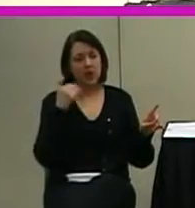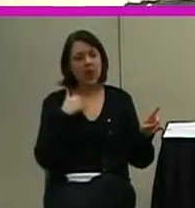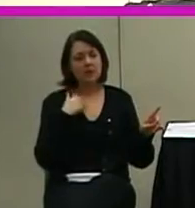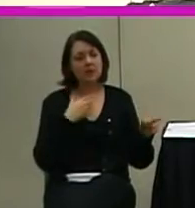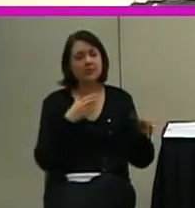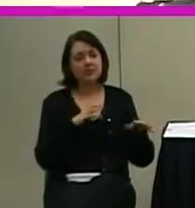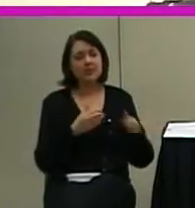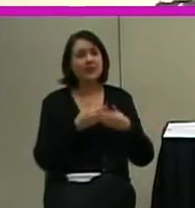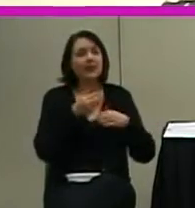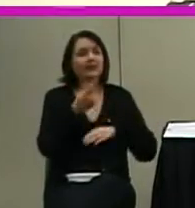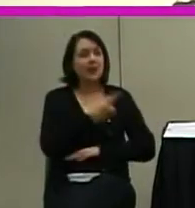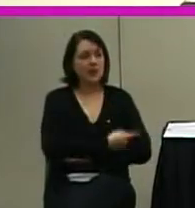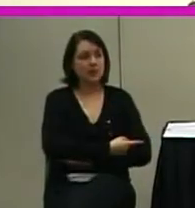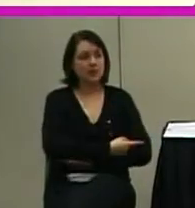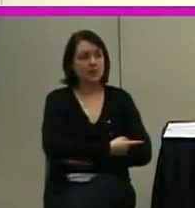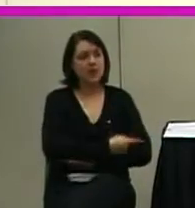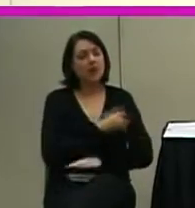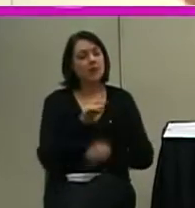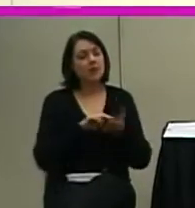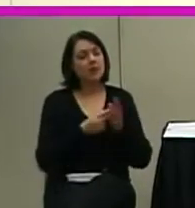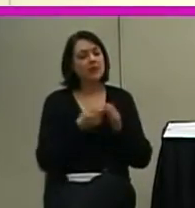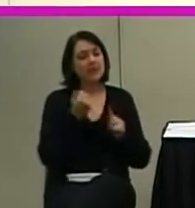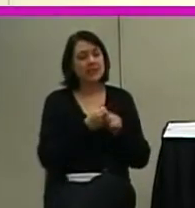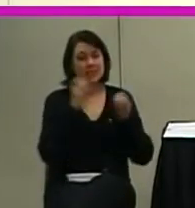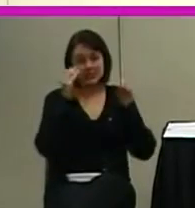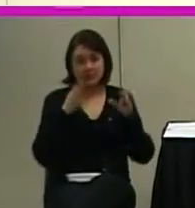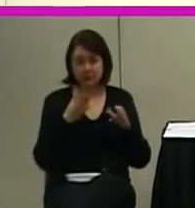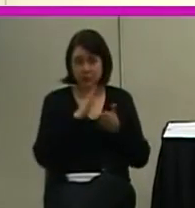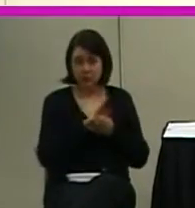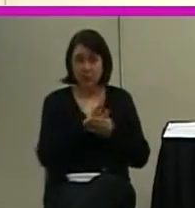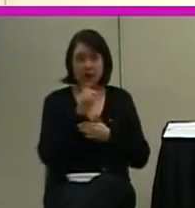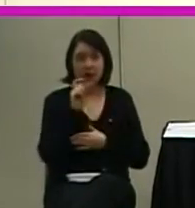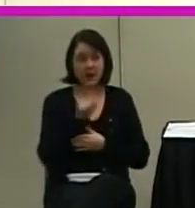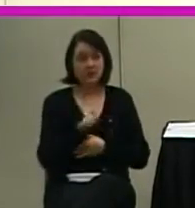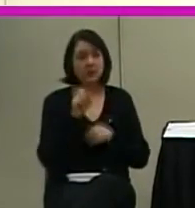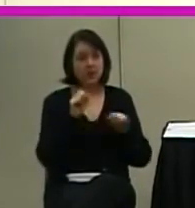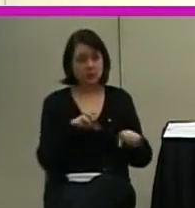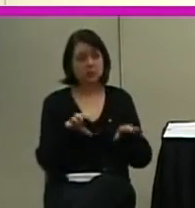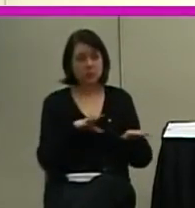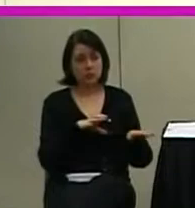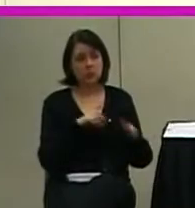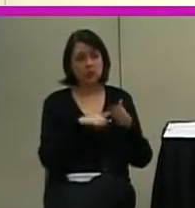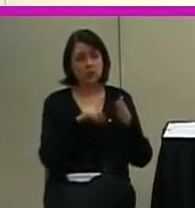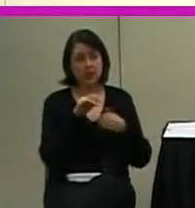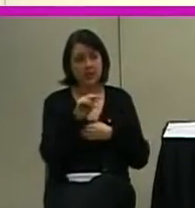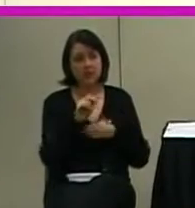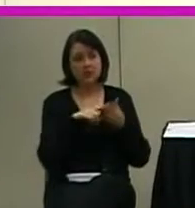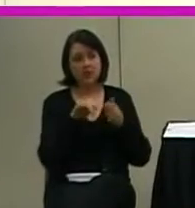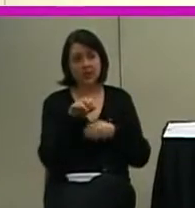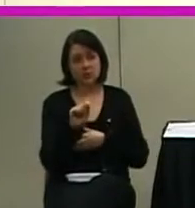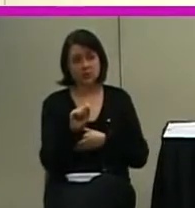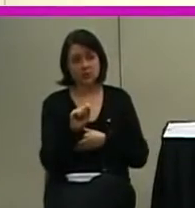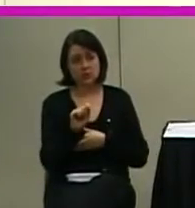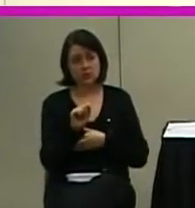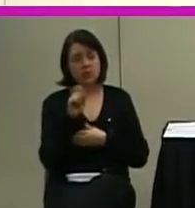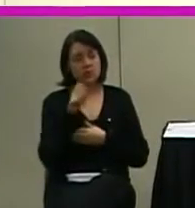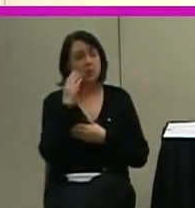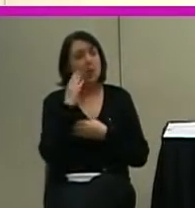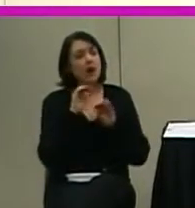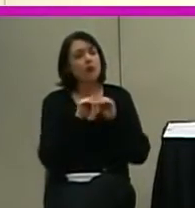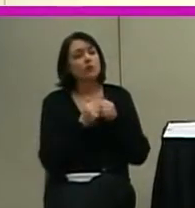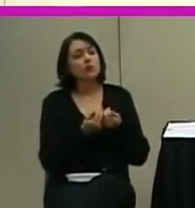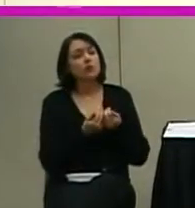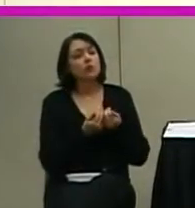the next day. Now, that means every teacher in the school has to be able to do check-in, check-out, which means you have to know how